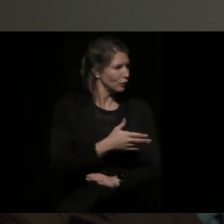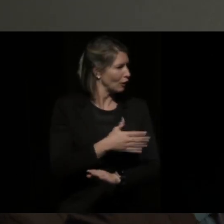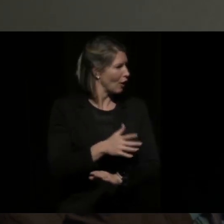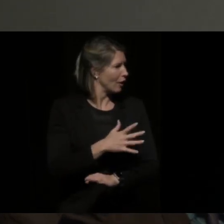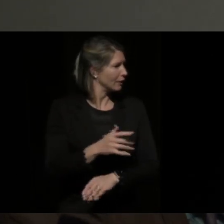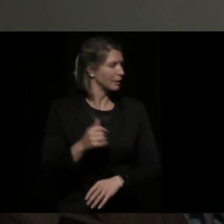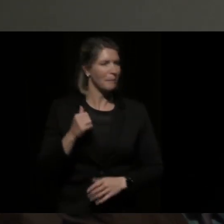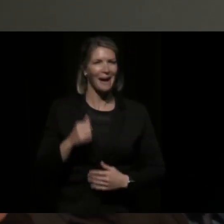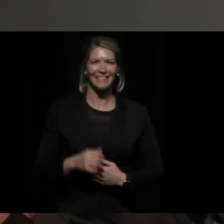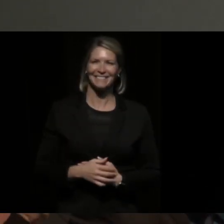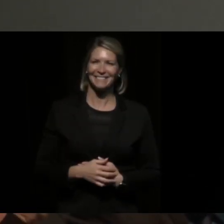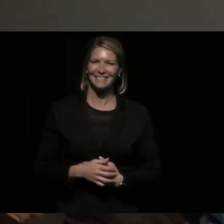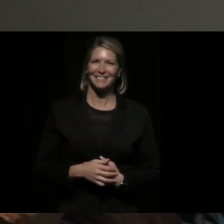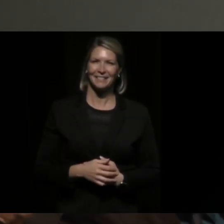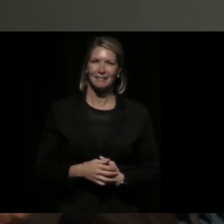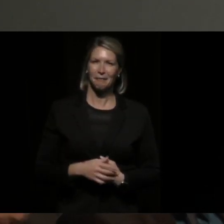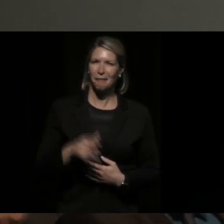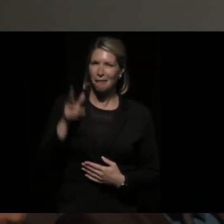That's all good.